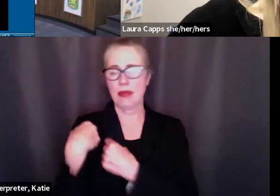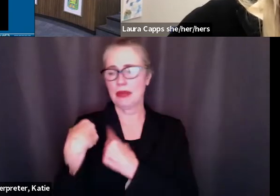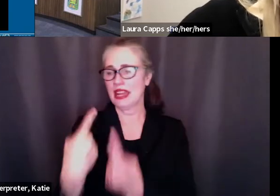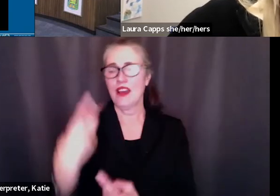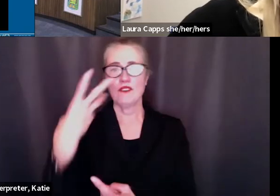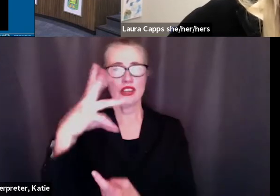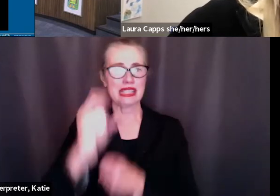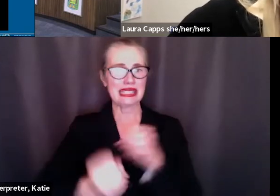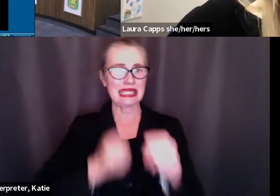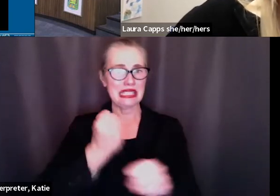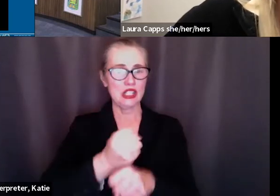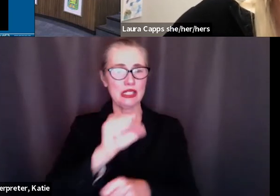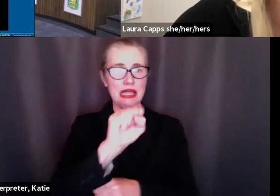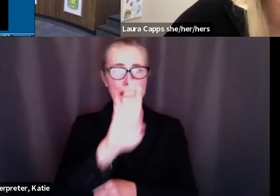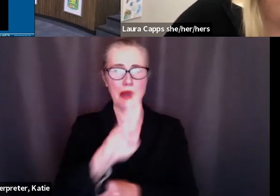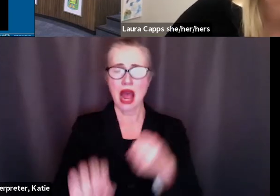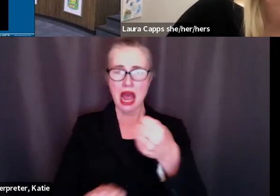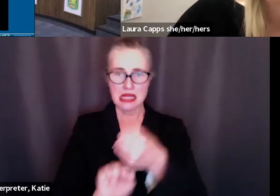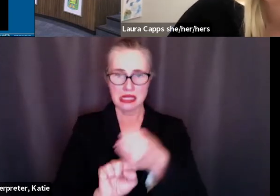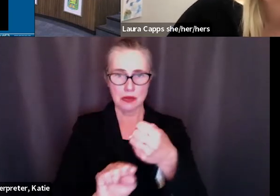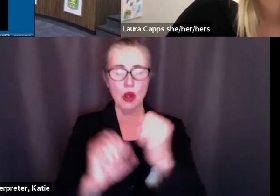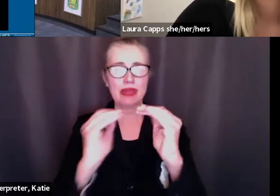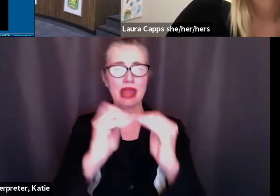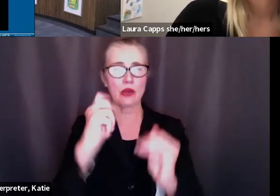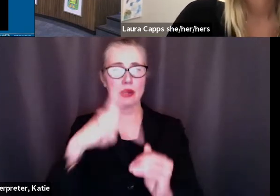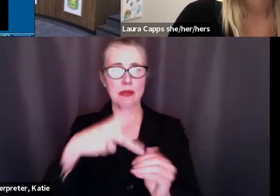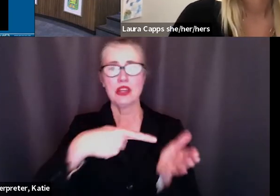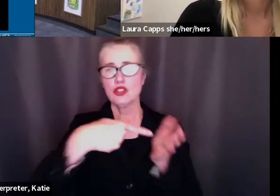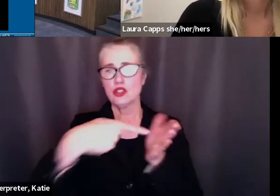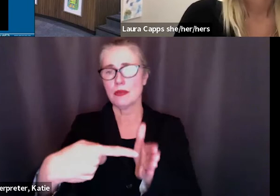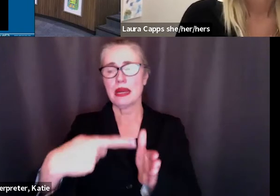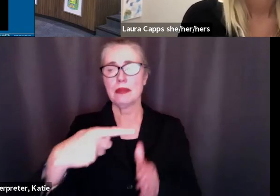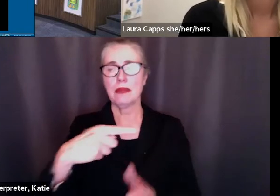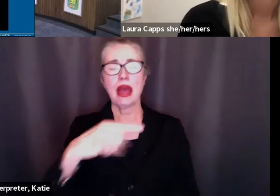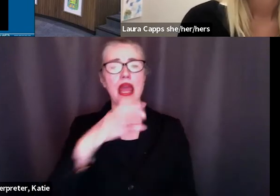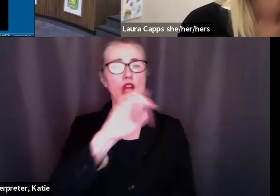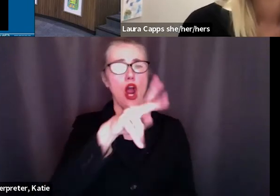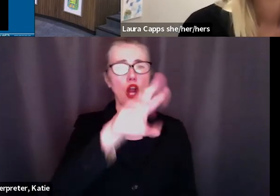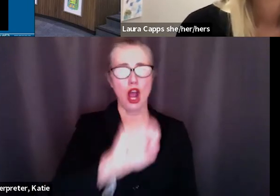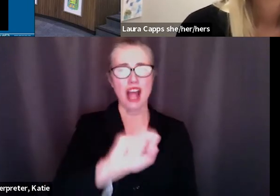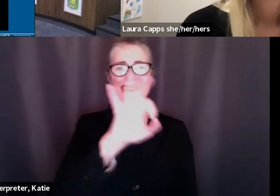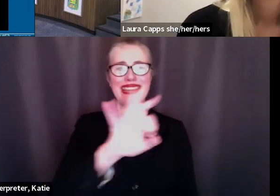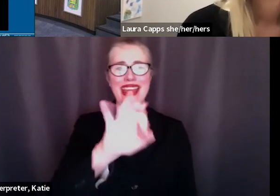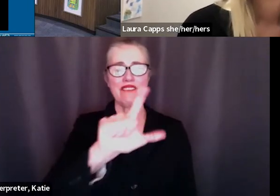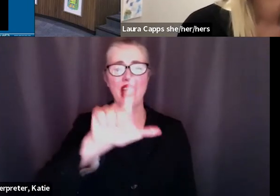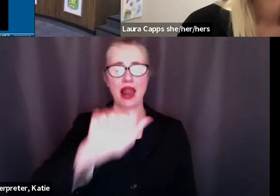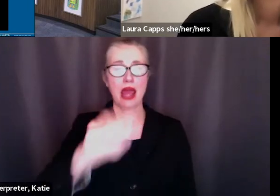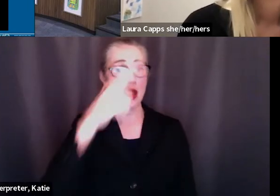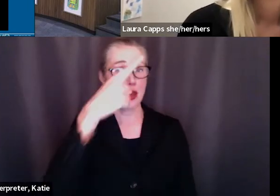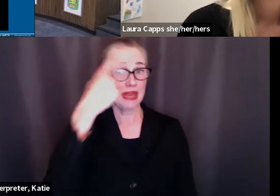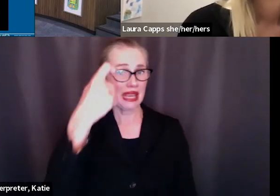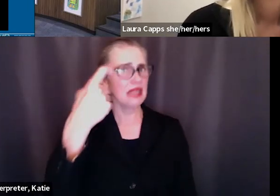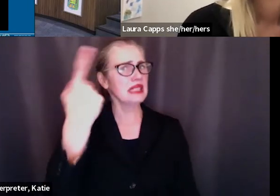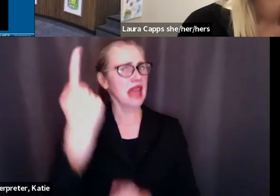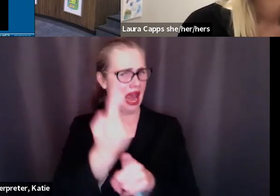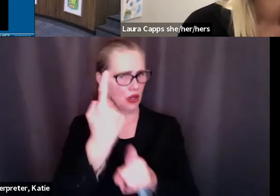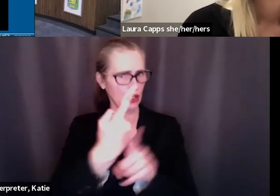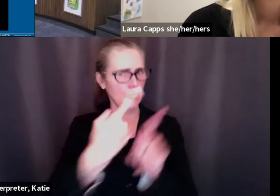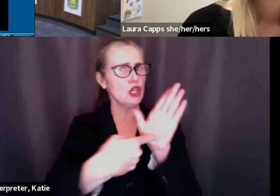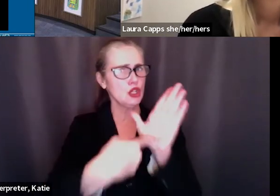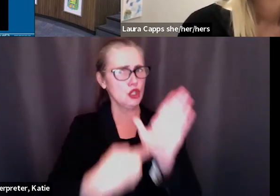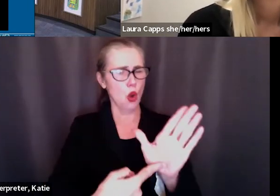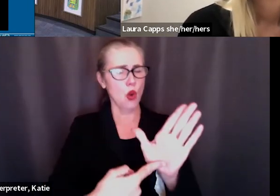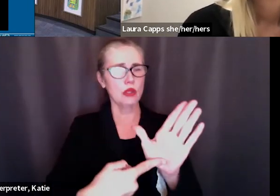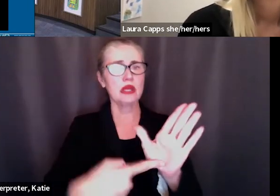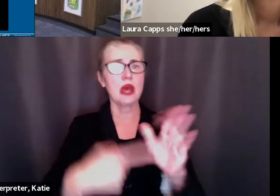here to show my support in approving our equity map submitted by cause and fla because it most accurately allows for the proper representation of